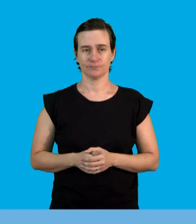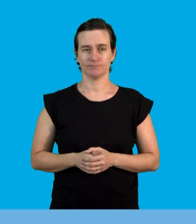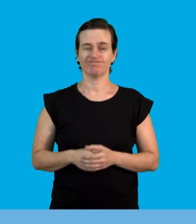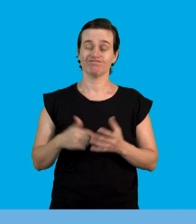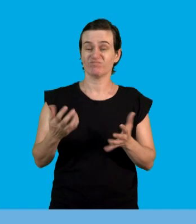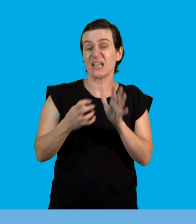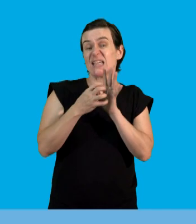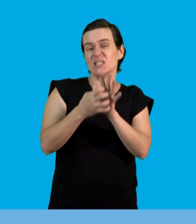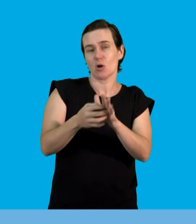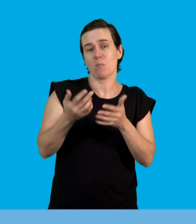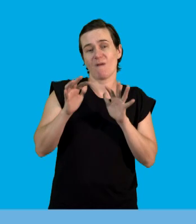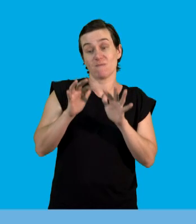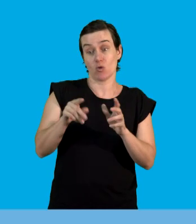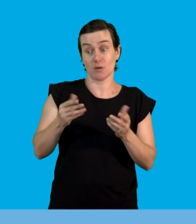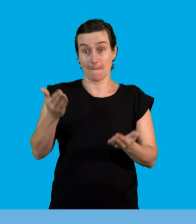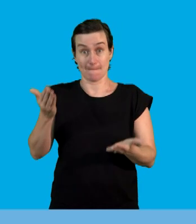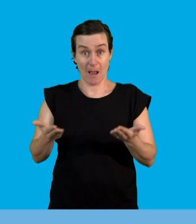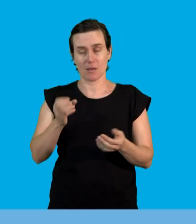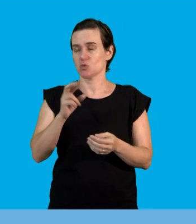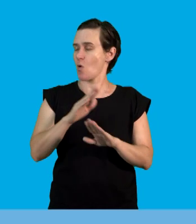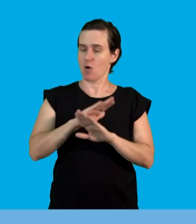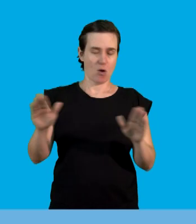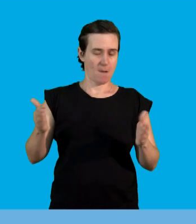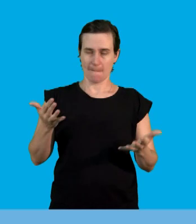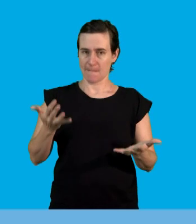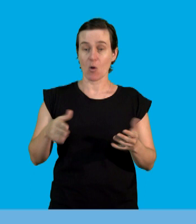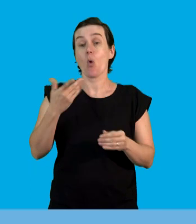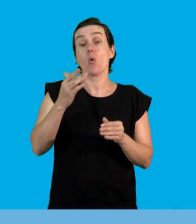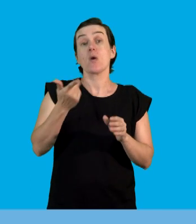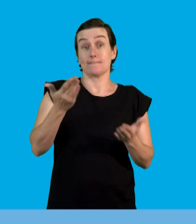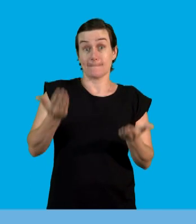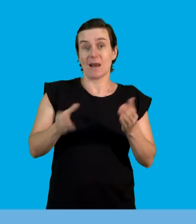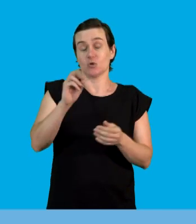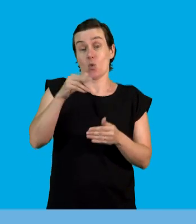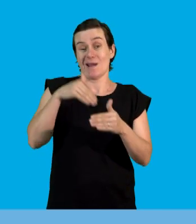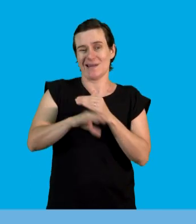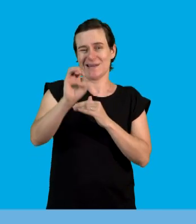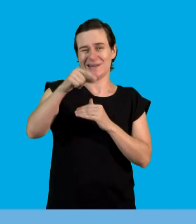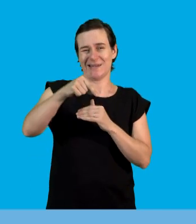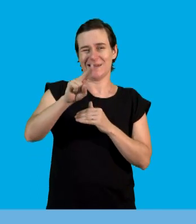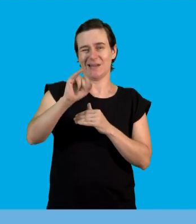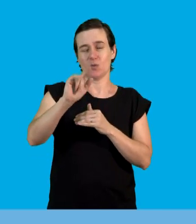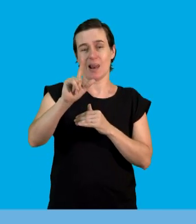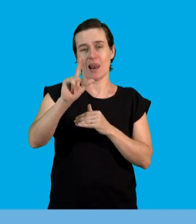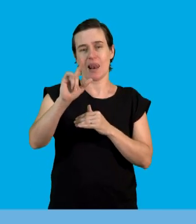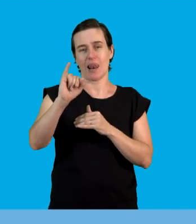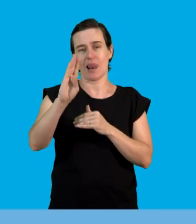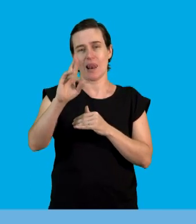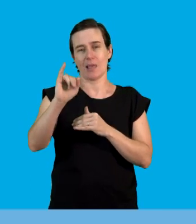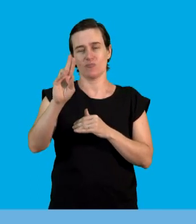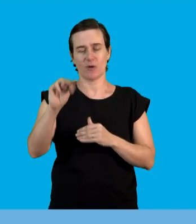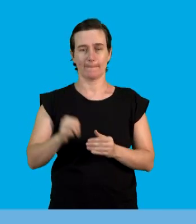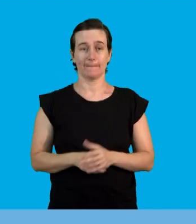Now, examples of forces that are balanced or forces that are in equilibrium. So if a boy pulls a crate across the